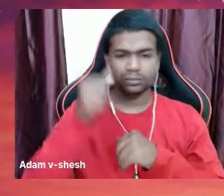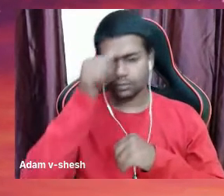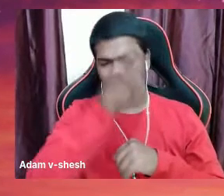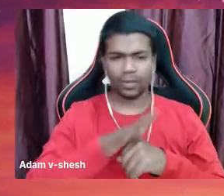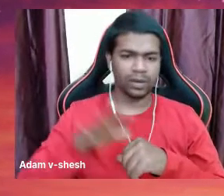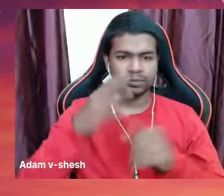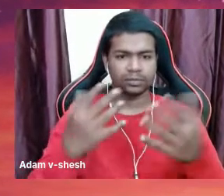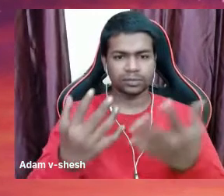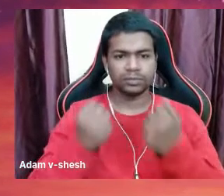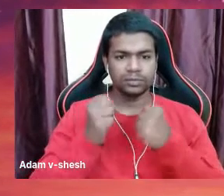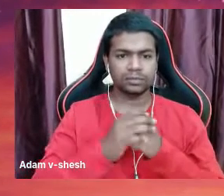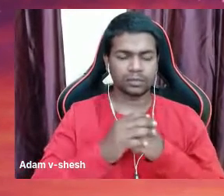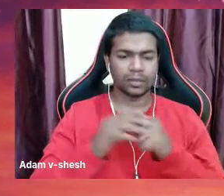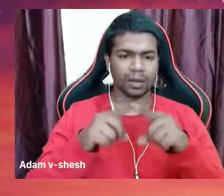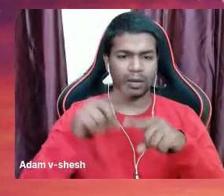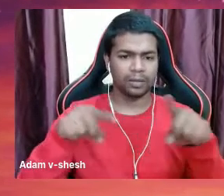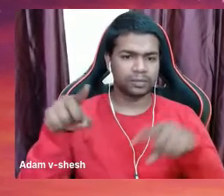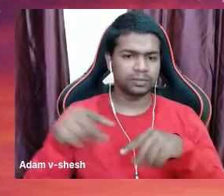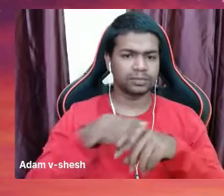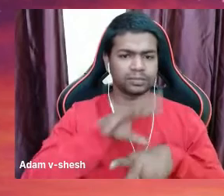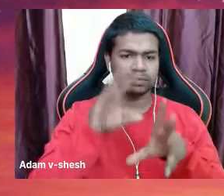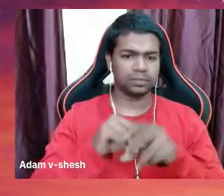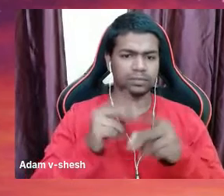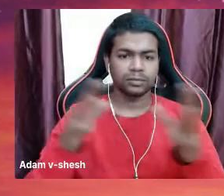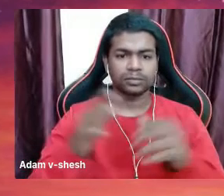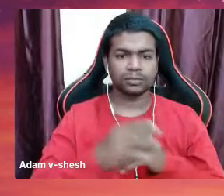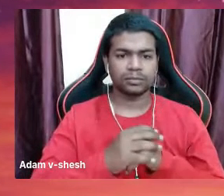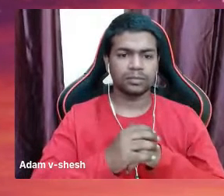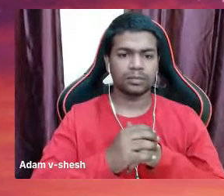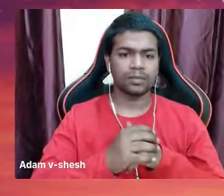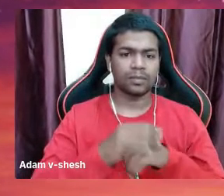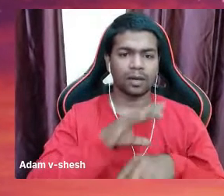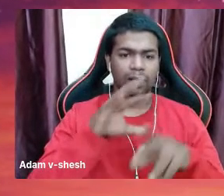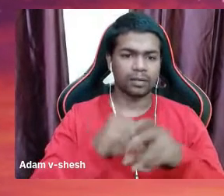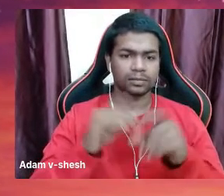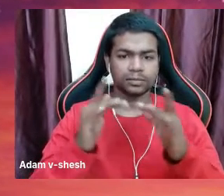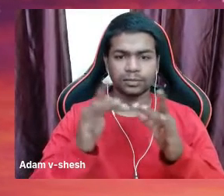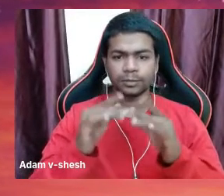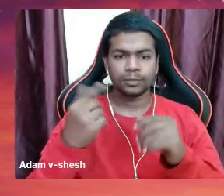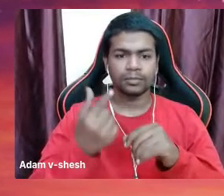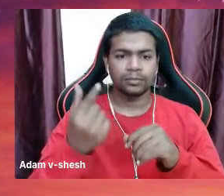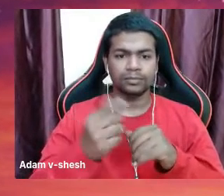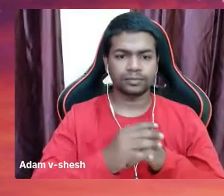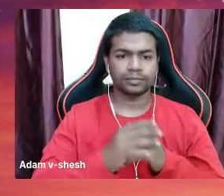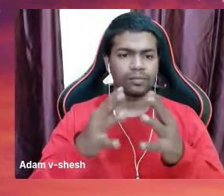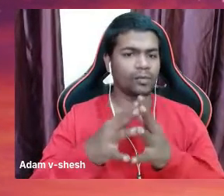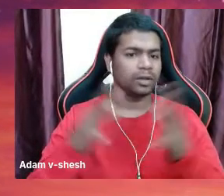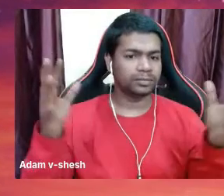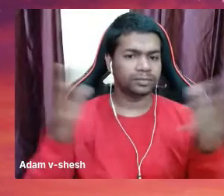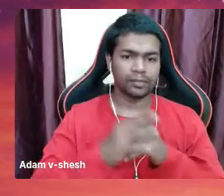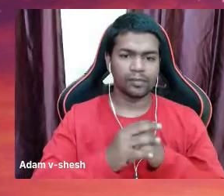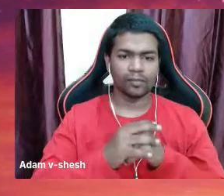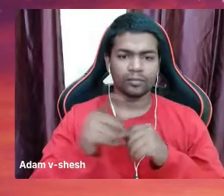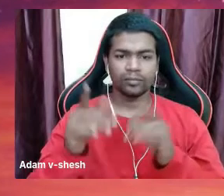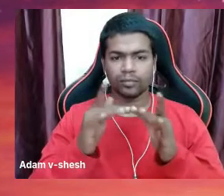up so tremendously across so many different dimensions, where our internet user base is materially larger than the internet